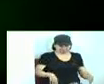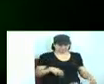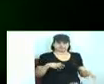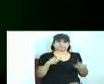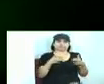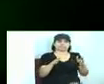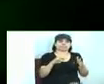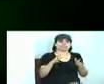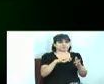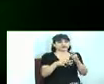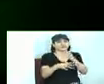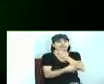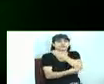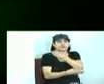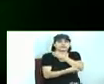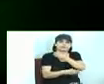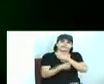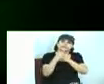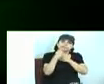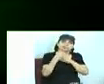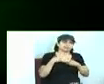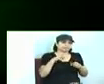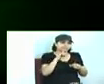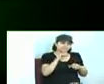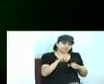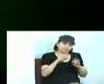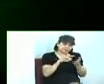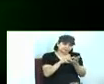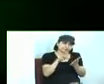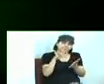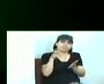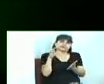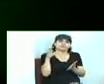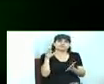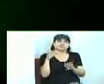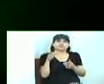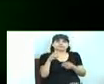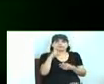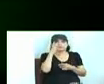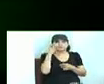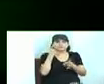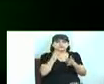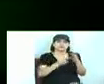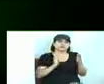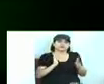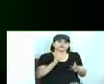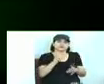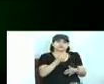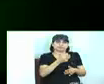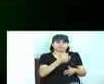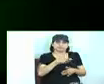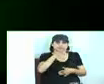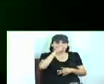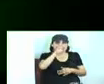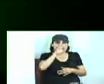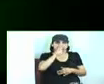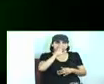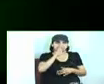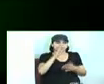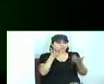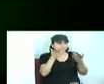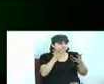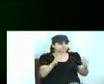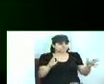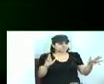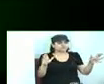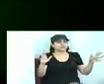the poor say, I am rich, because of what our God